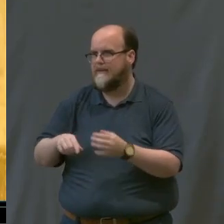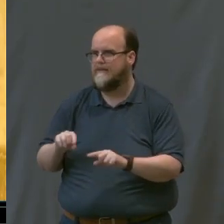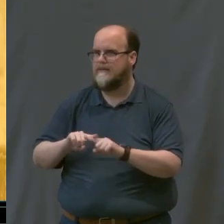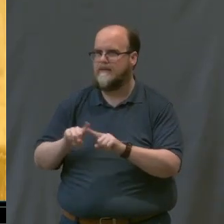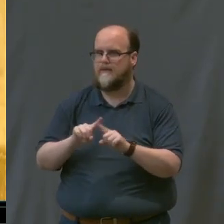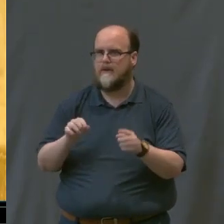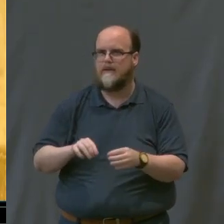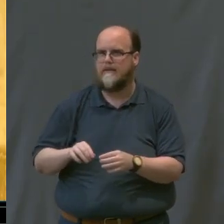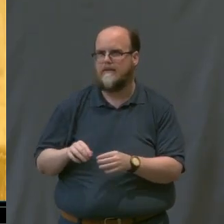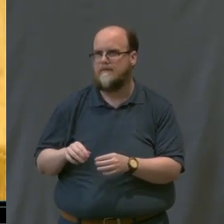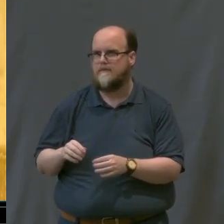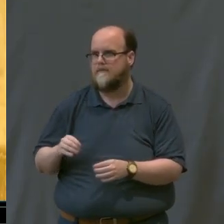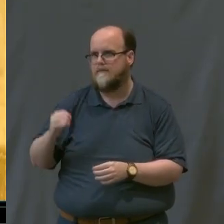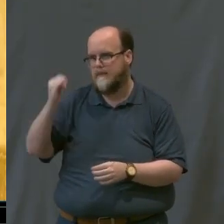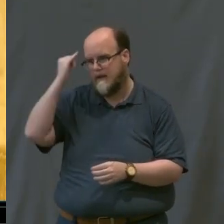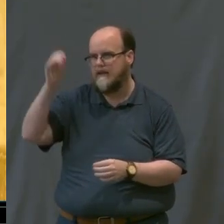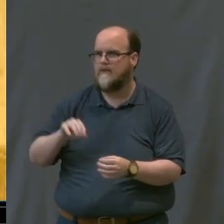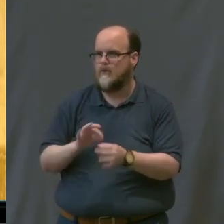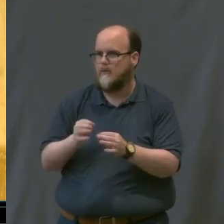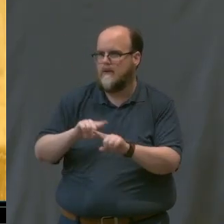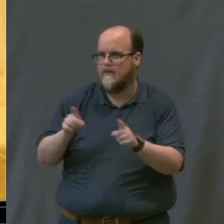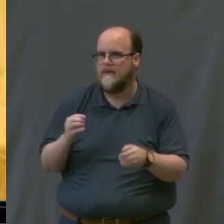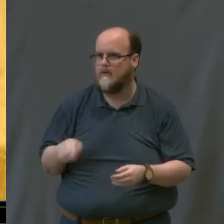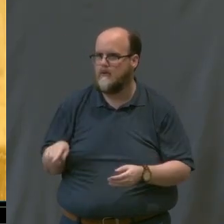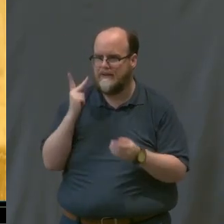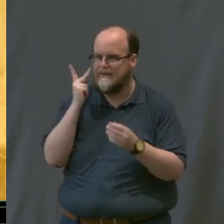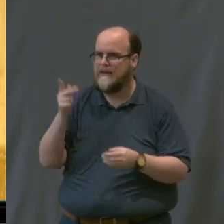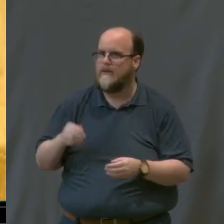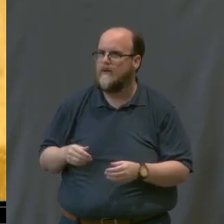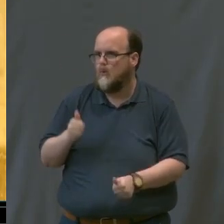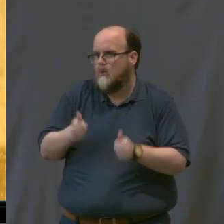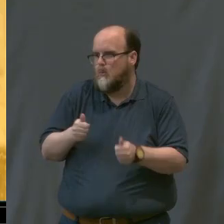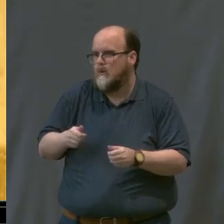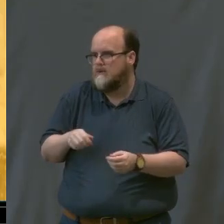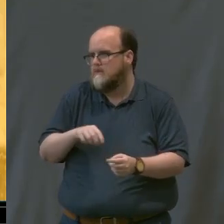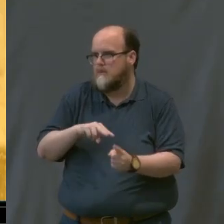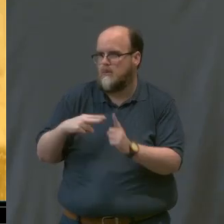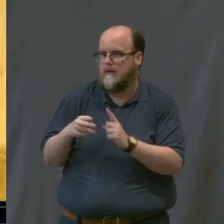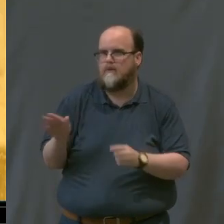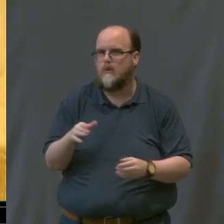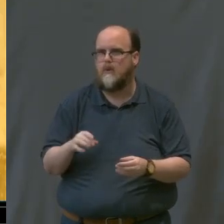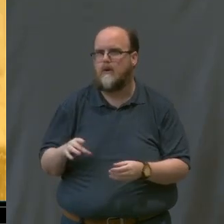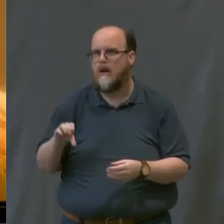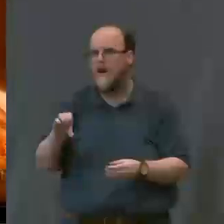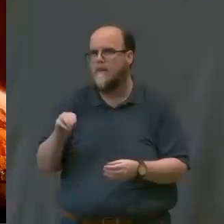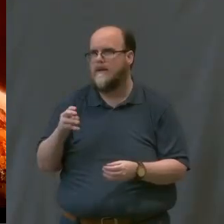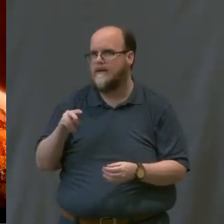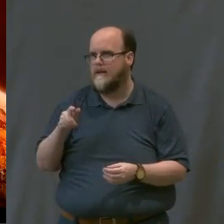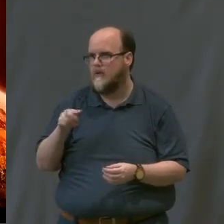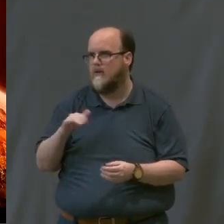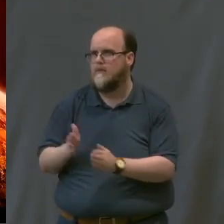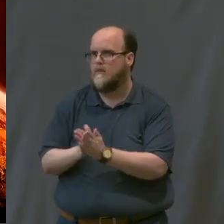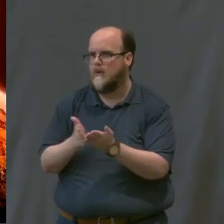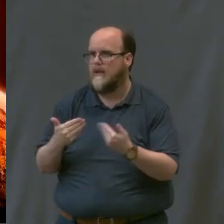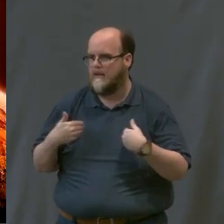you can tell pretty much what your commentator what your commentator's view is on the book